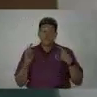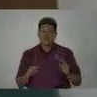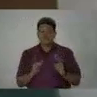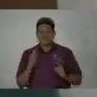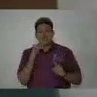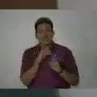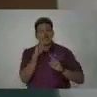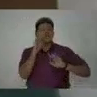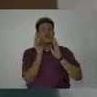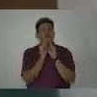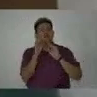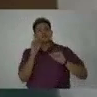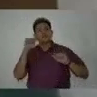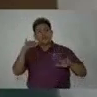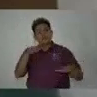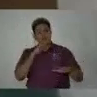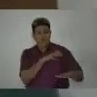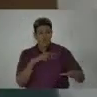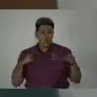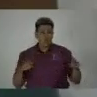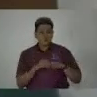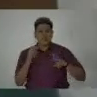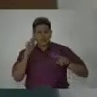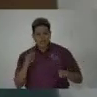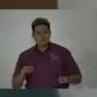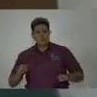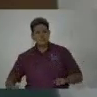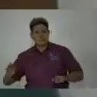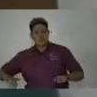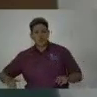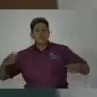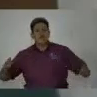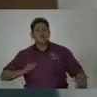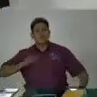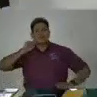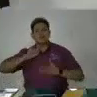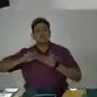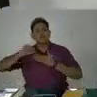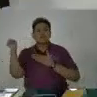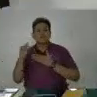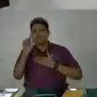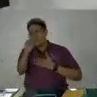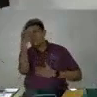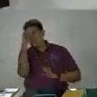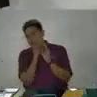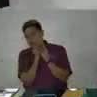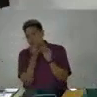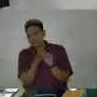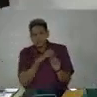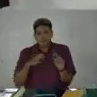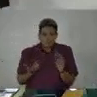2023, I called for a meeting of your Oversight Committee in an address to this Parliament. I have written asking for a meeting of the